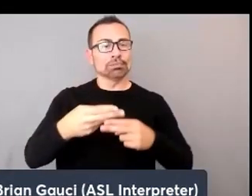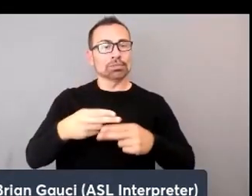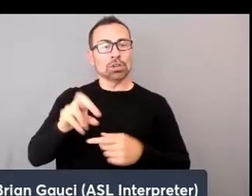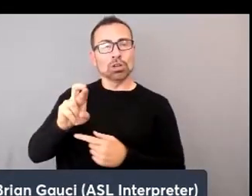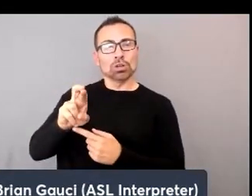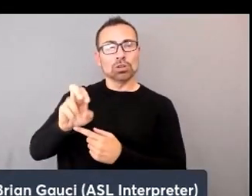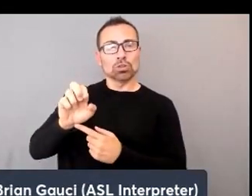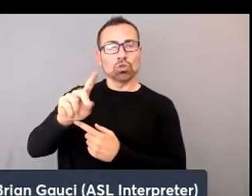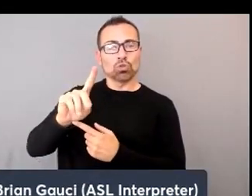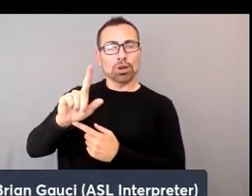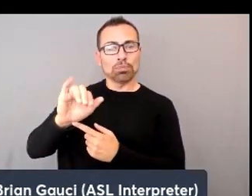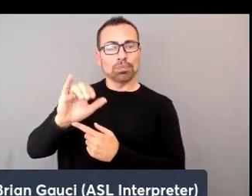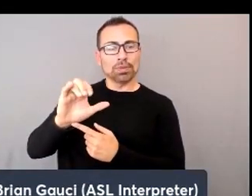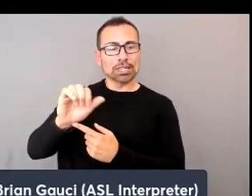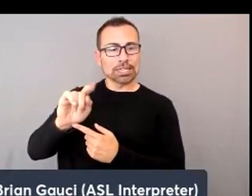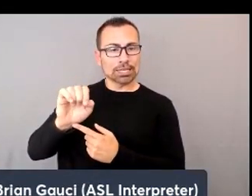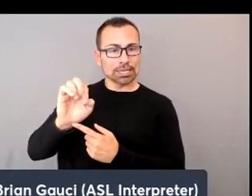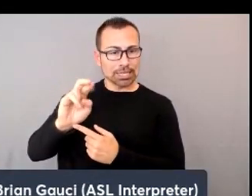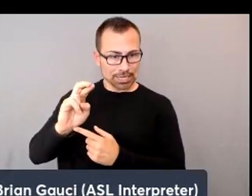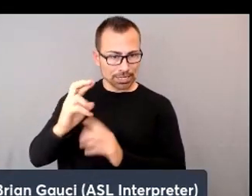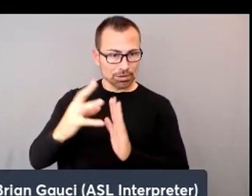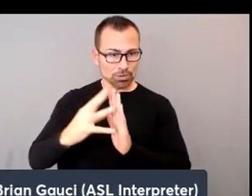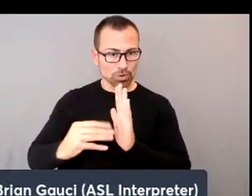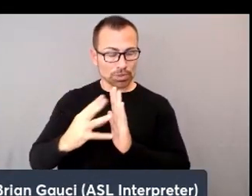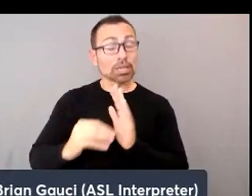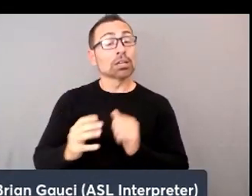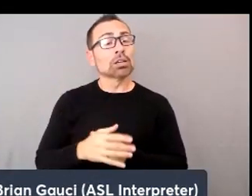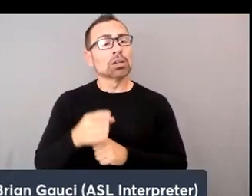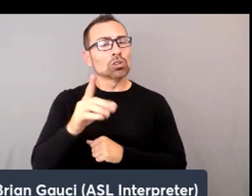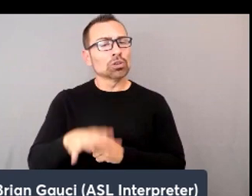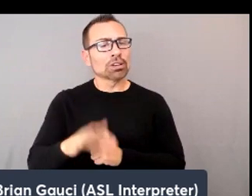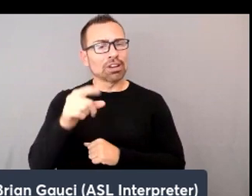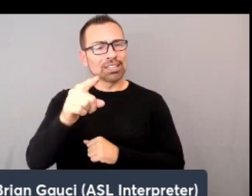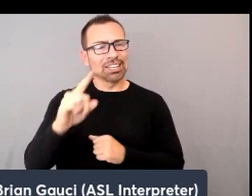link, which, by the way, you can find it by